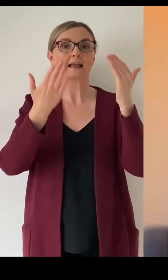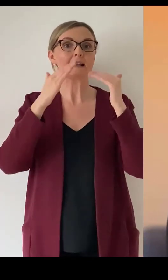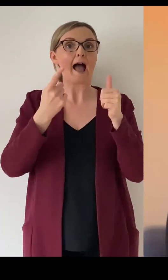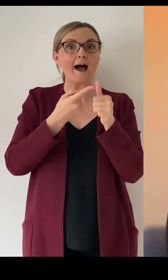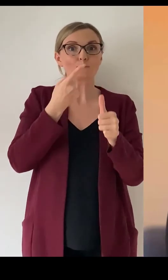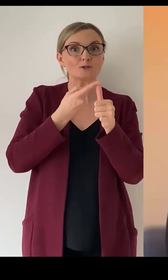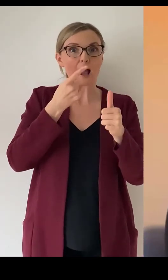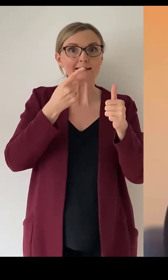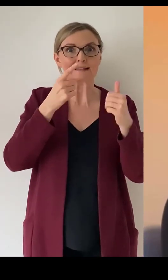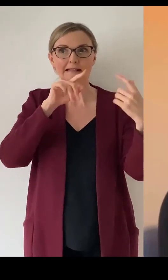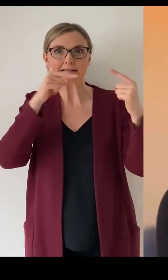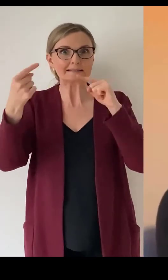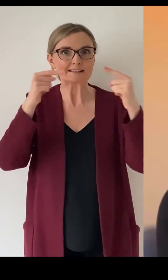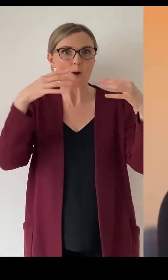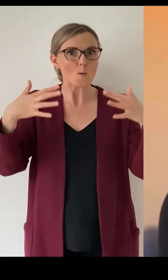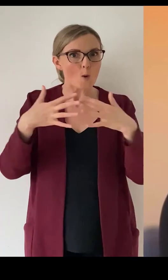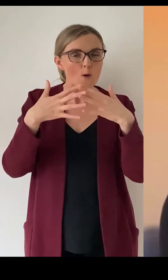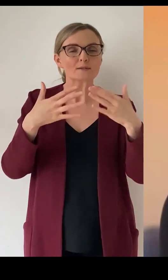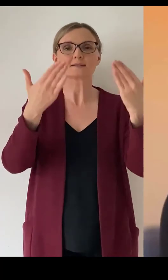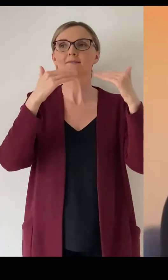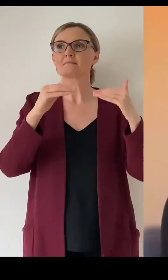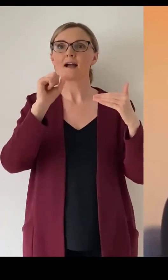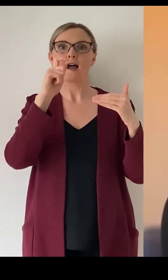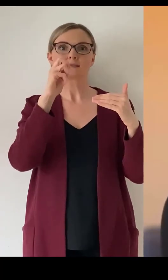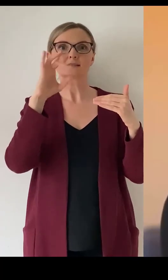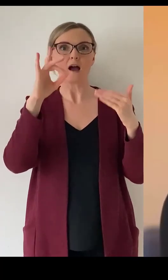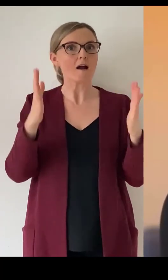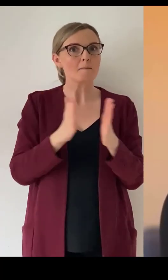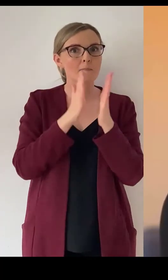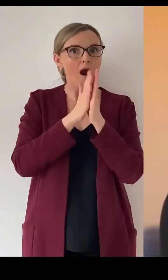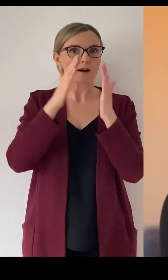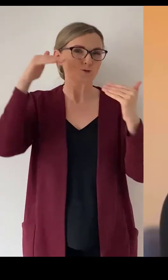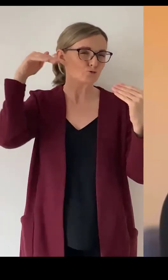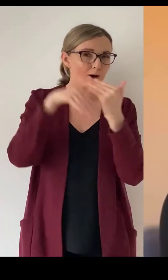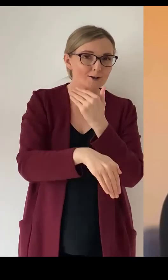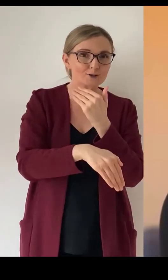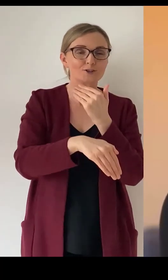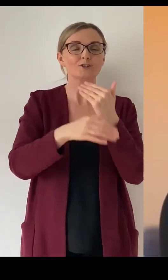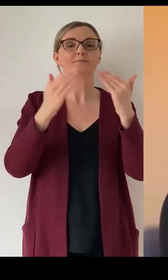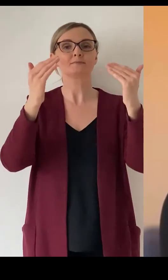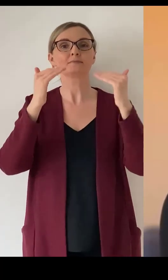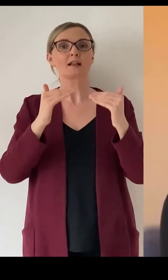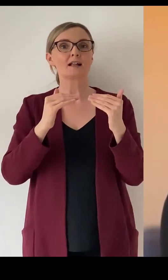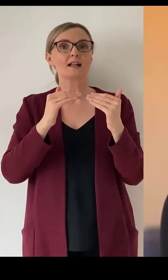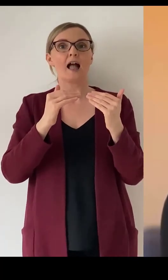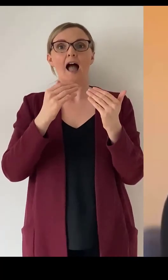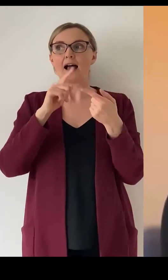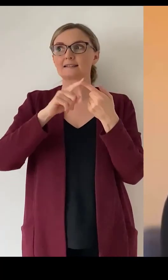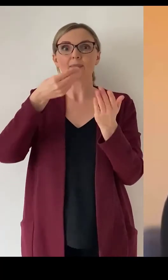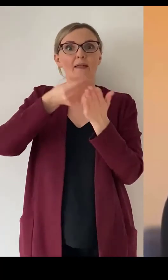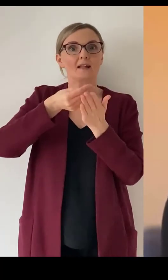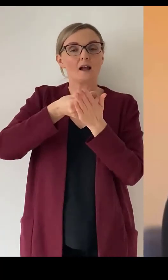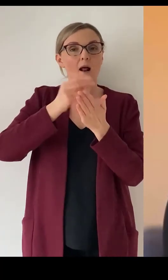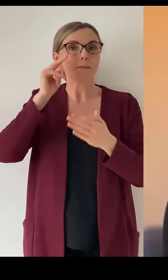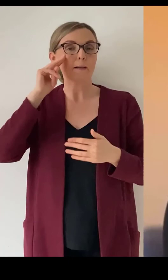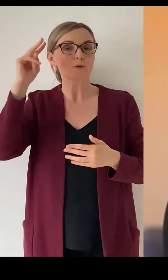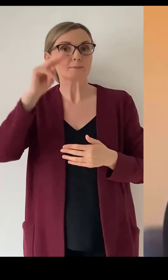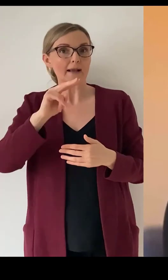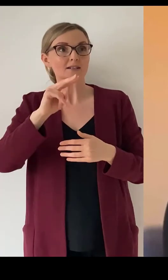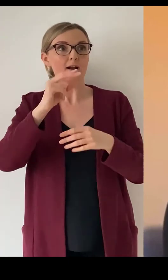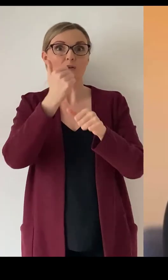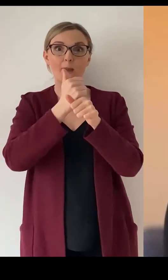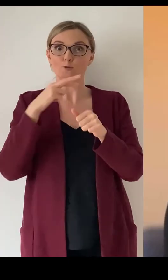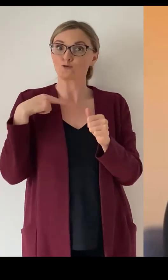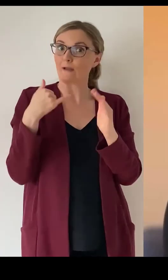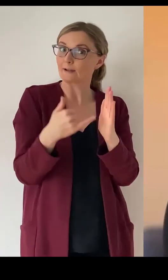wars to stock market crashes to the economic perspective on religion